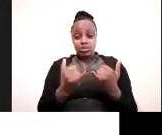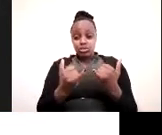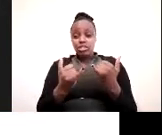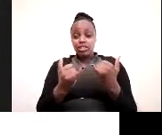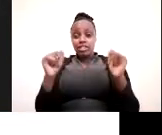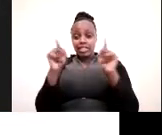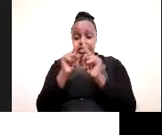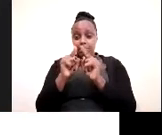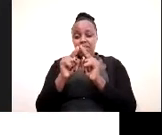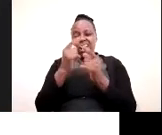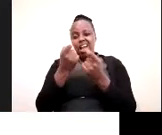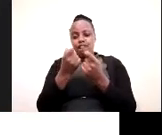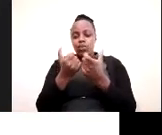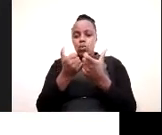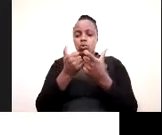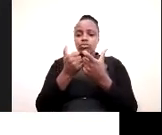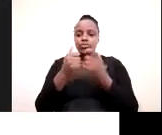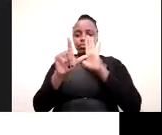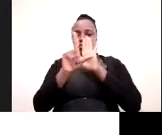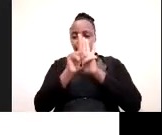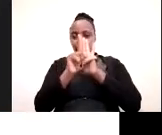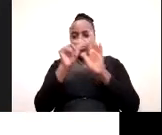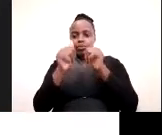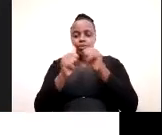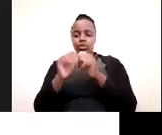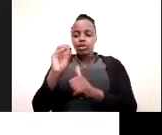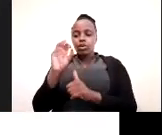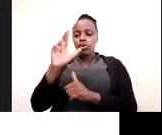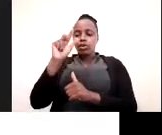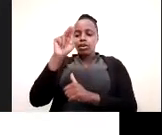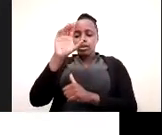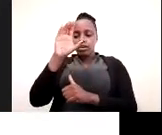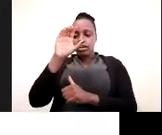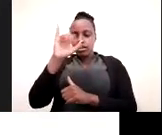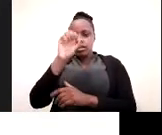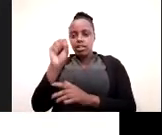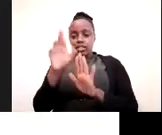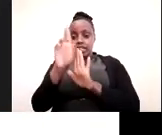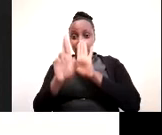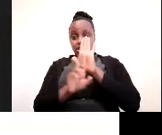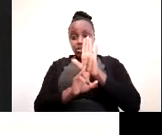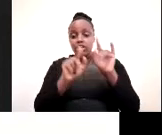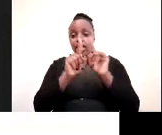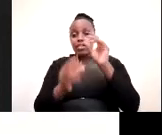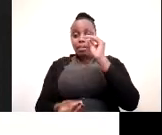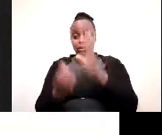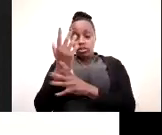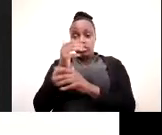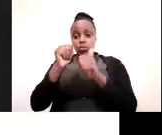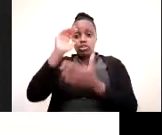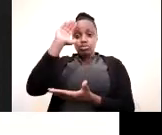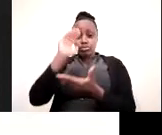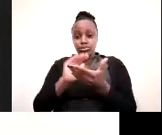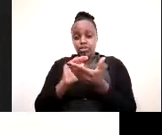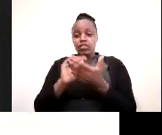of legislation into the new organic regulation. And it's an advantage for small producers to reduce